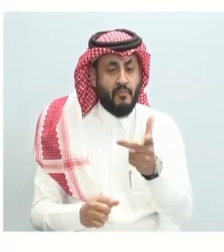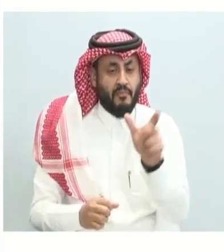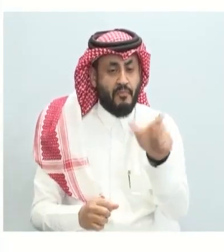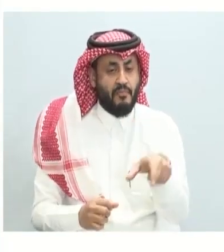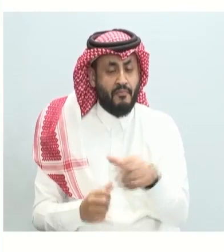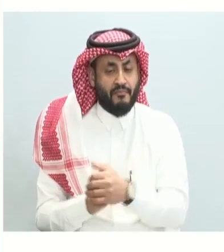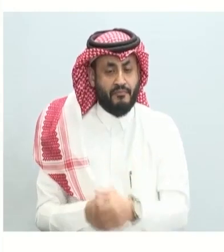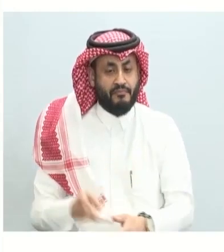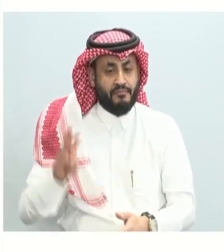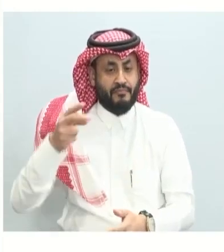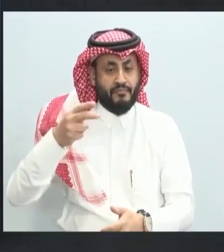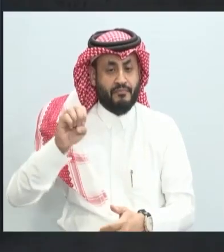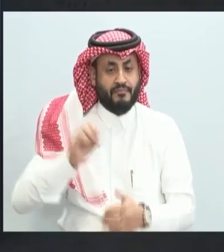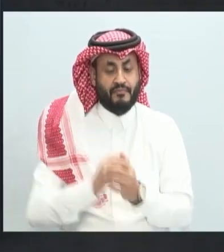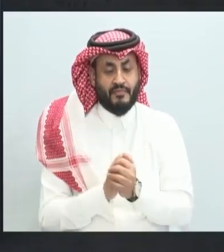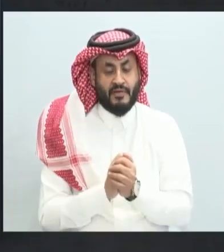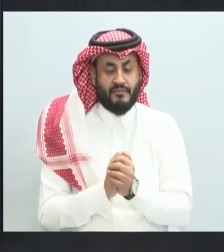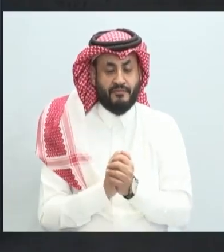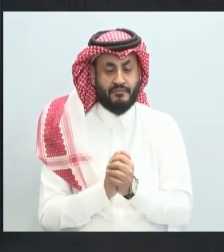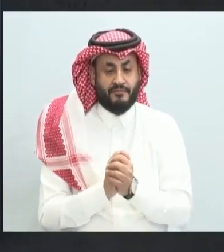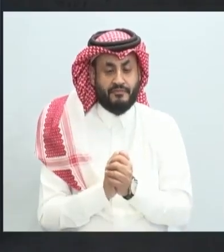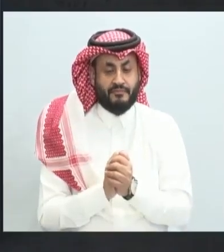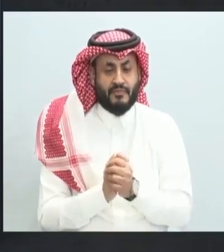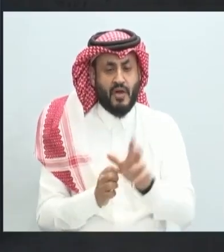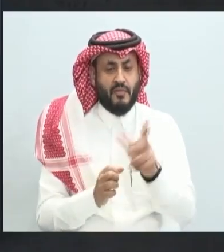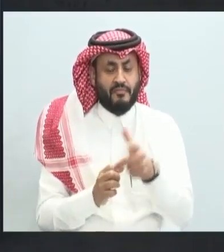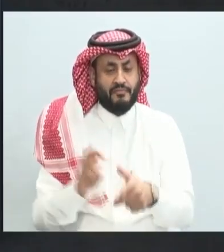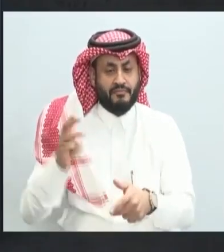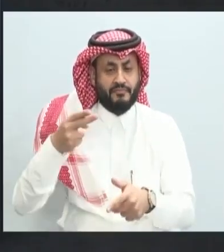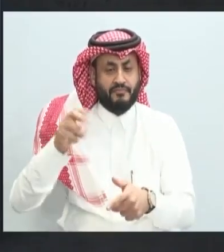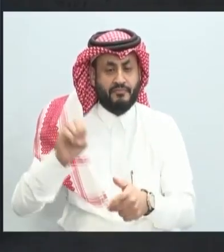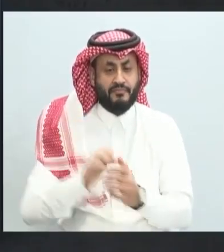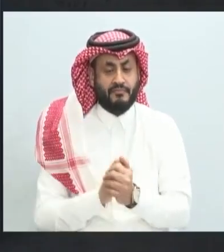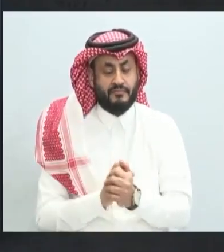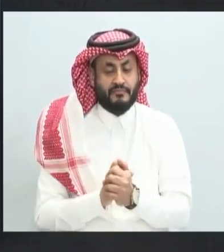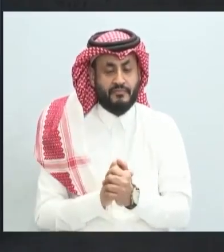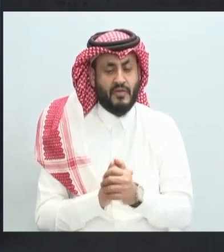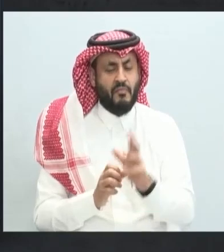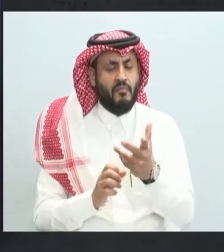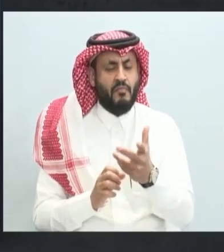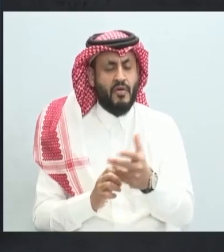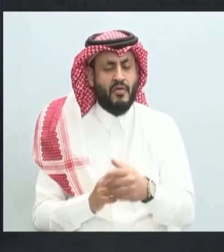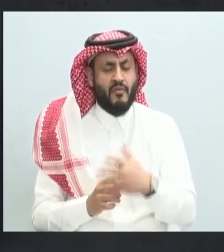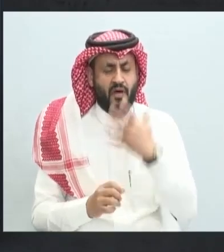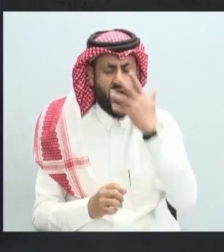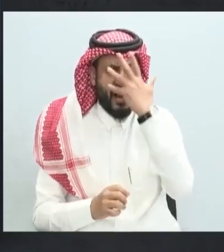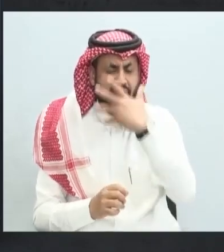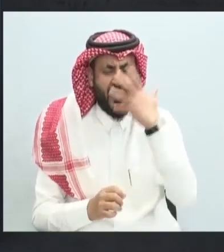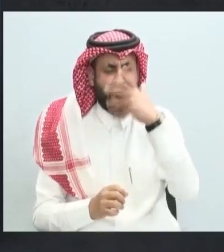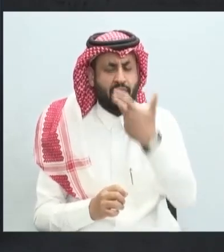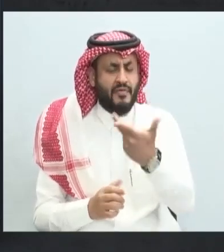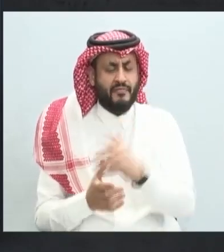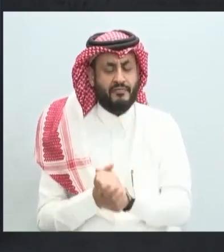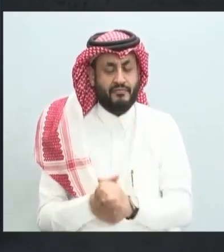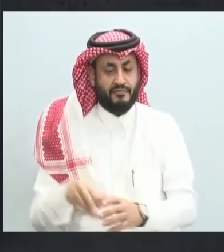looking for a person. For example, who is angry? Well, she is angry. And